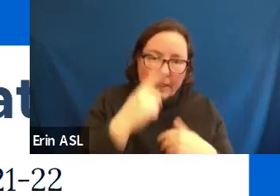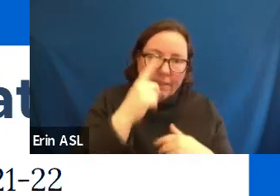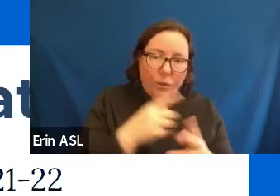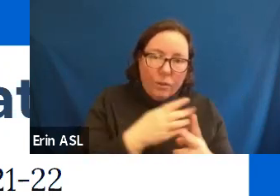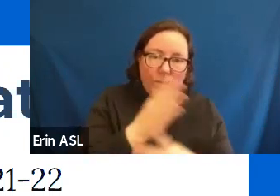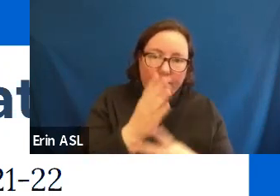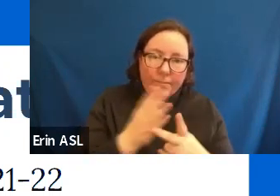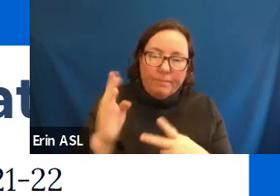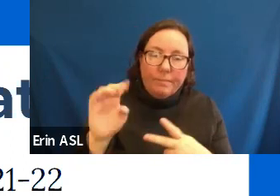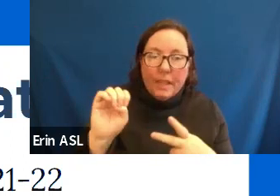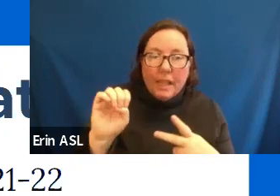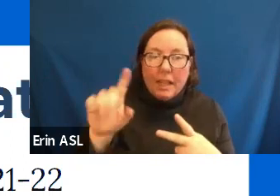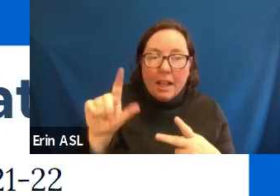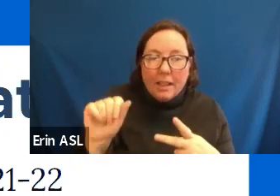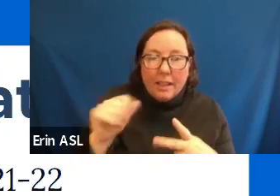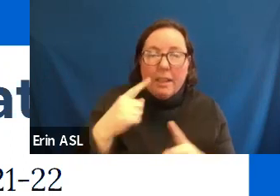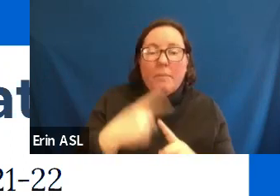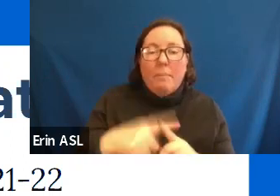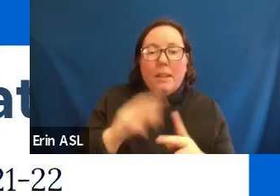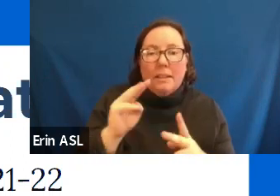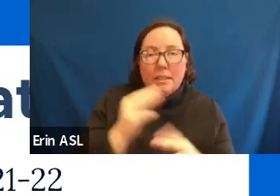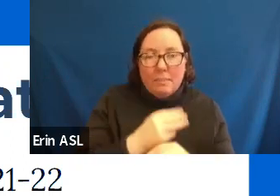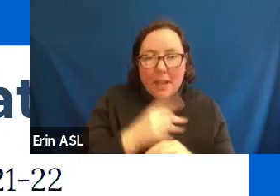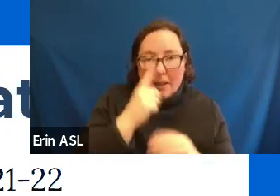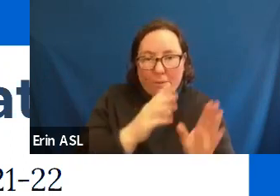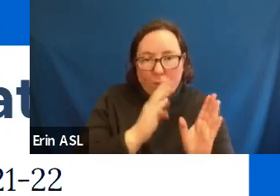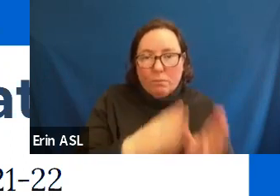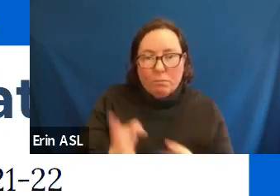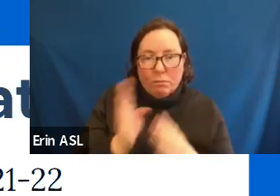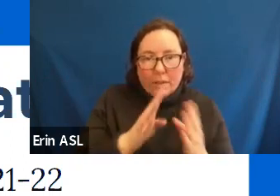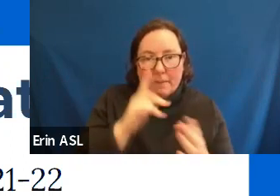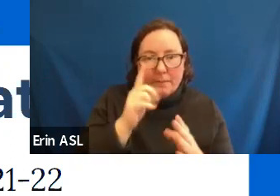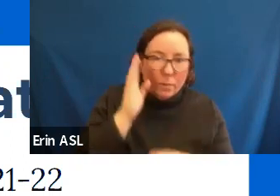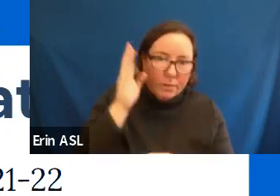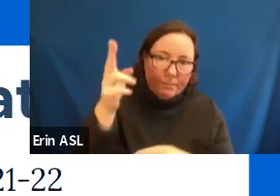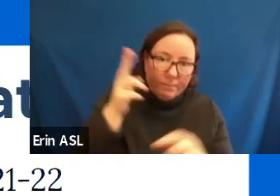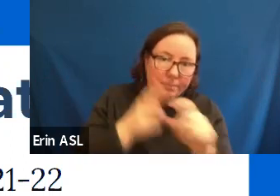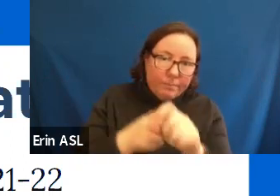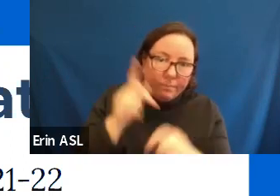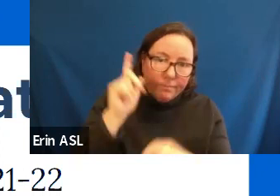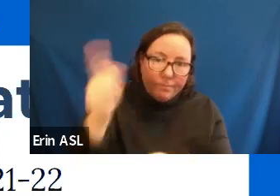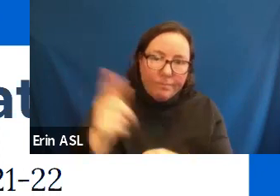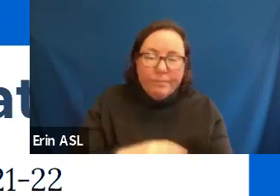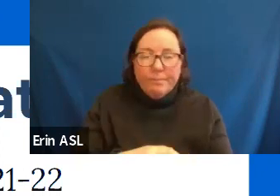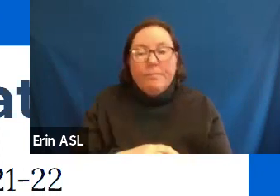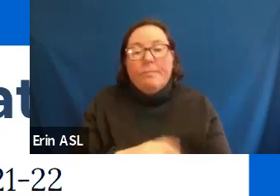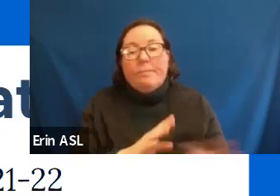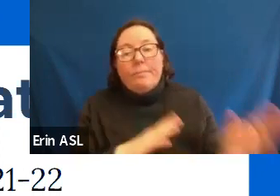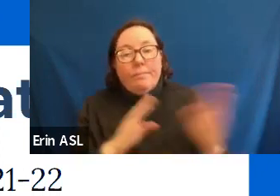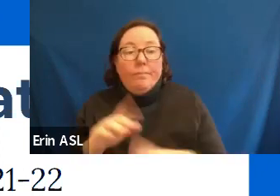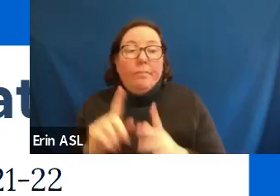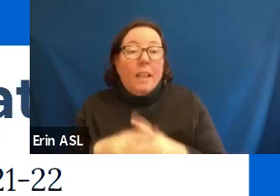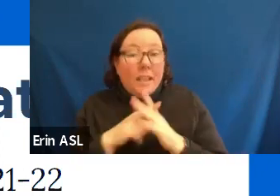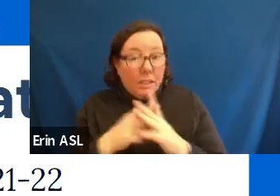math. Additionally, the working group did recommend,